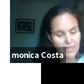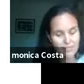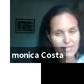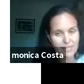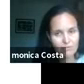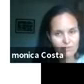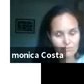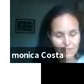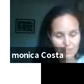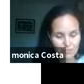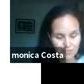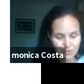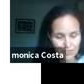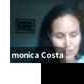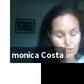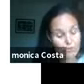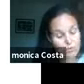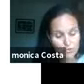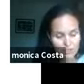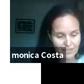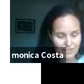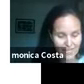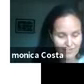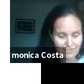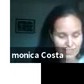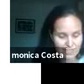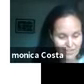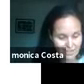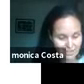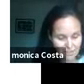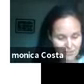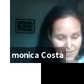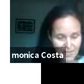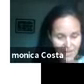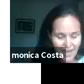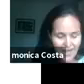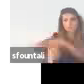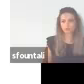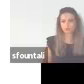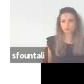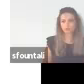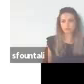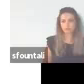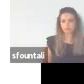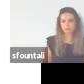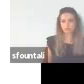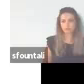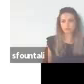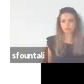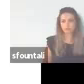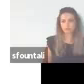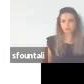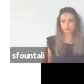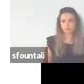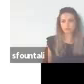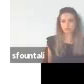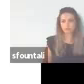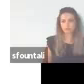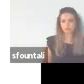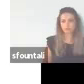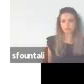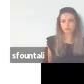why we are campaigning on this important issue also at regional level. And as you can see from the